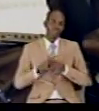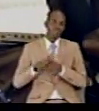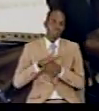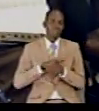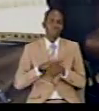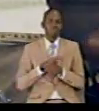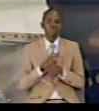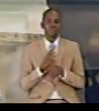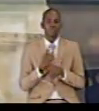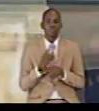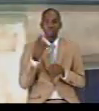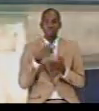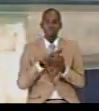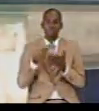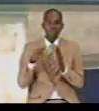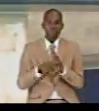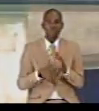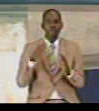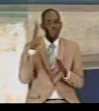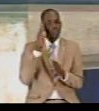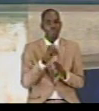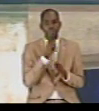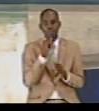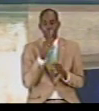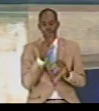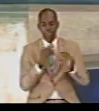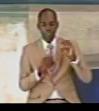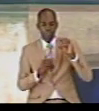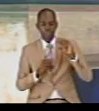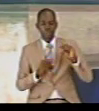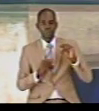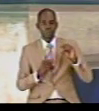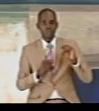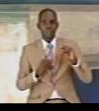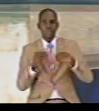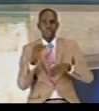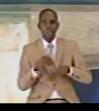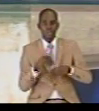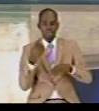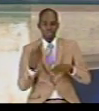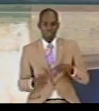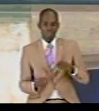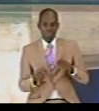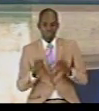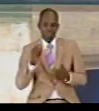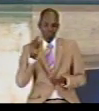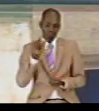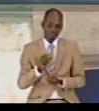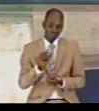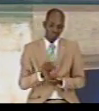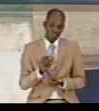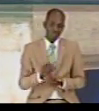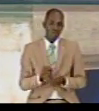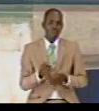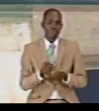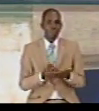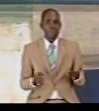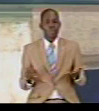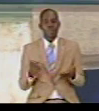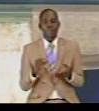The righteousness will not be minimal. At the lower part of the glass of the cup.